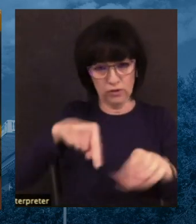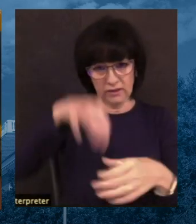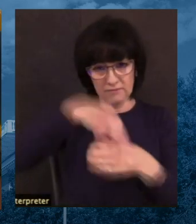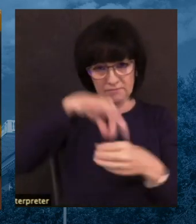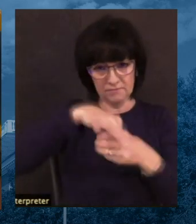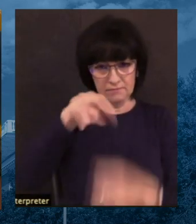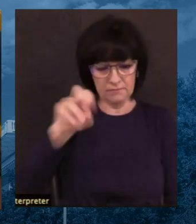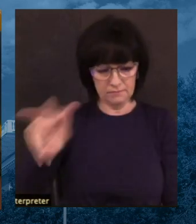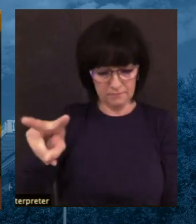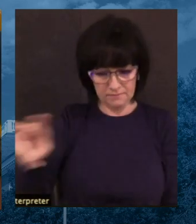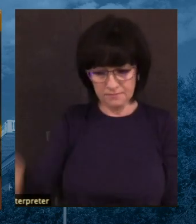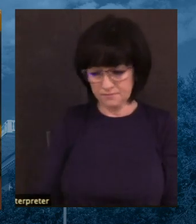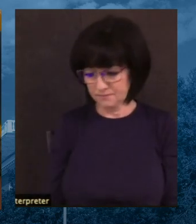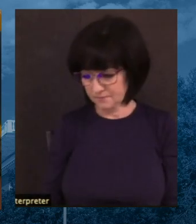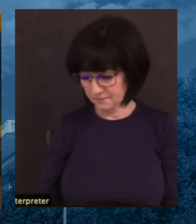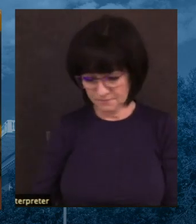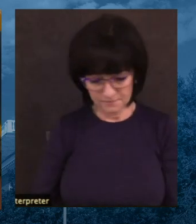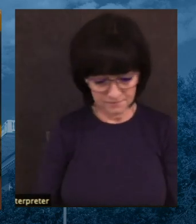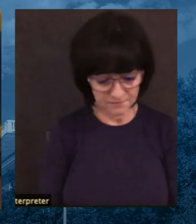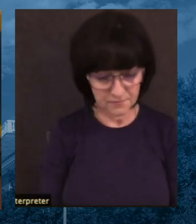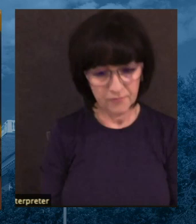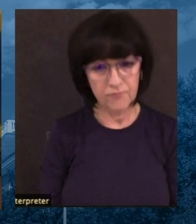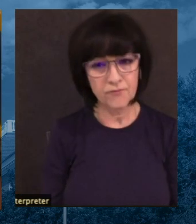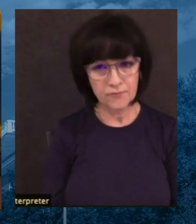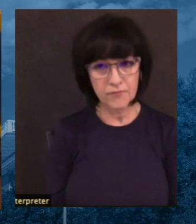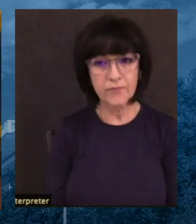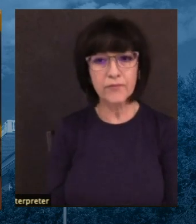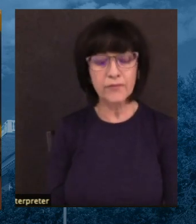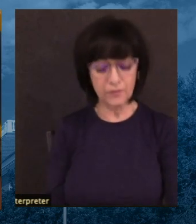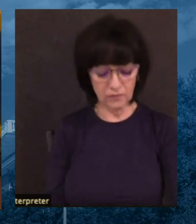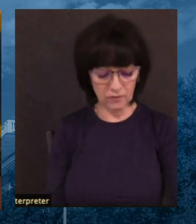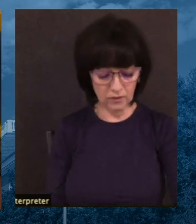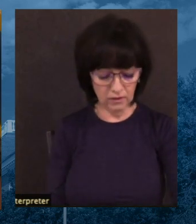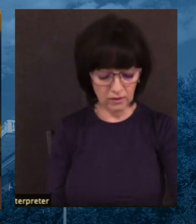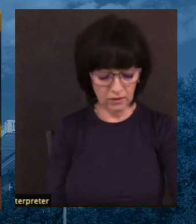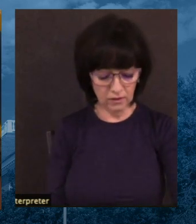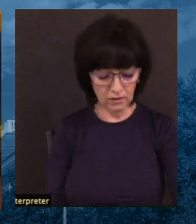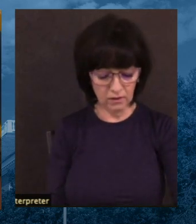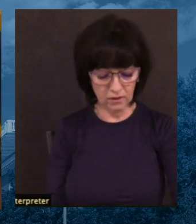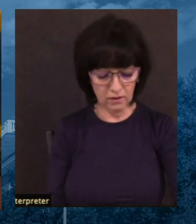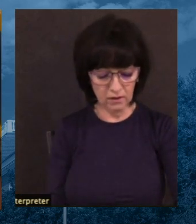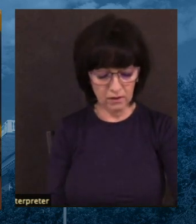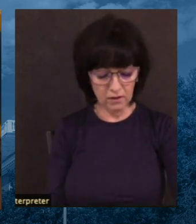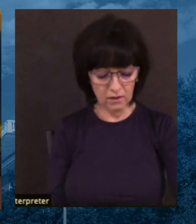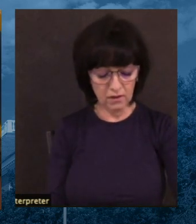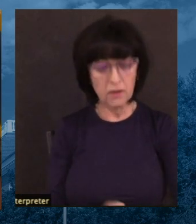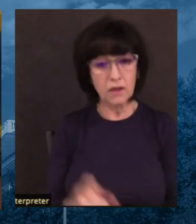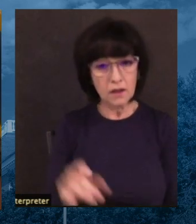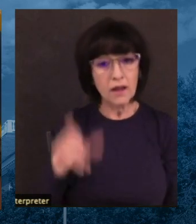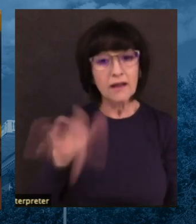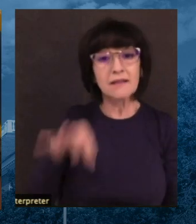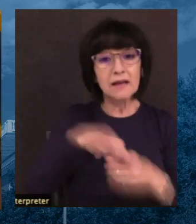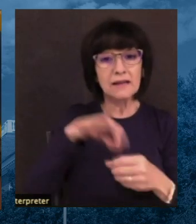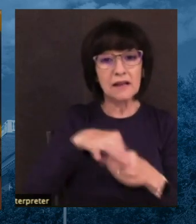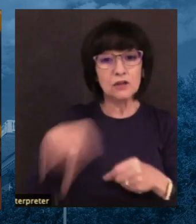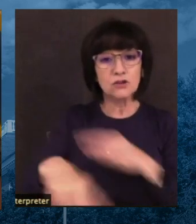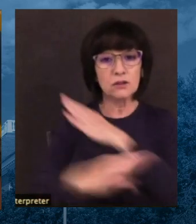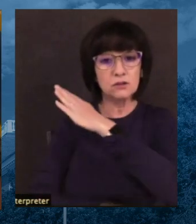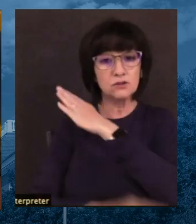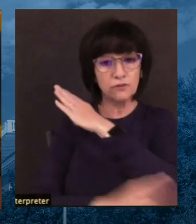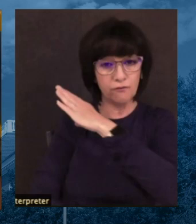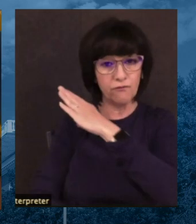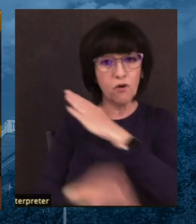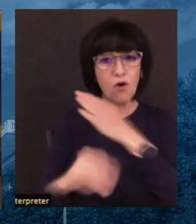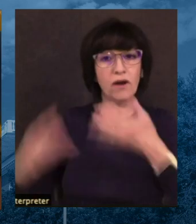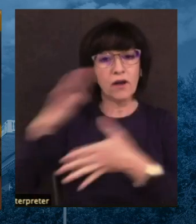leadership on this legislation. As you say, really critically important for the elections this fall, both the primary and the